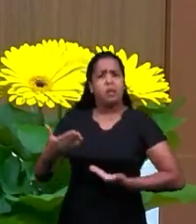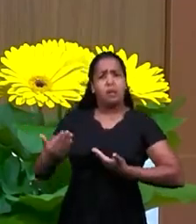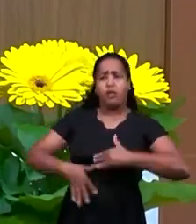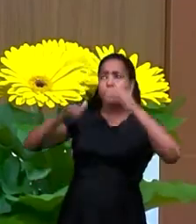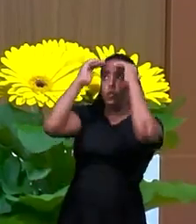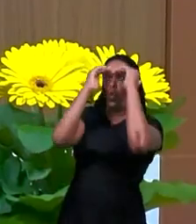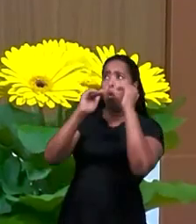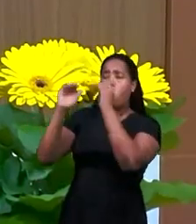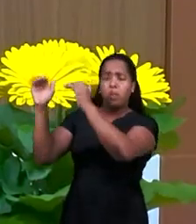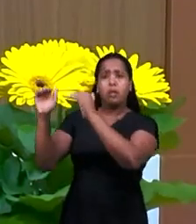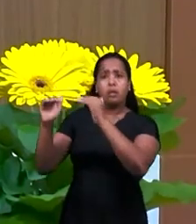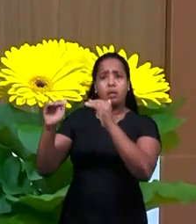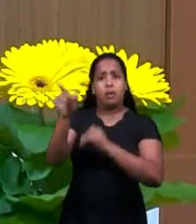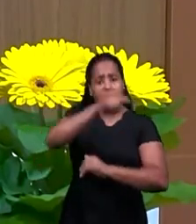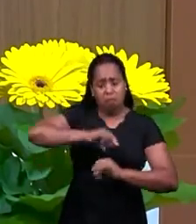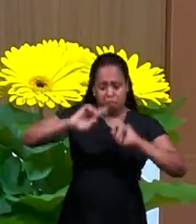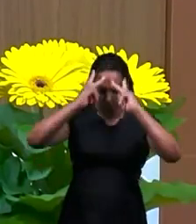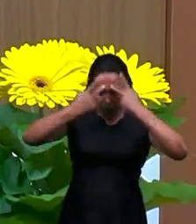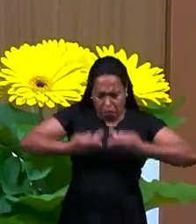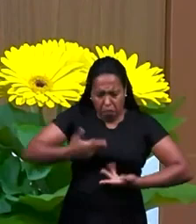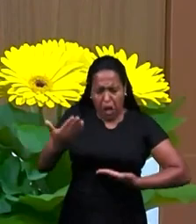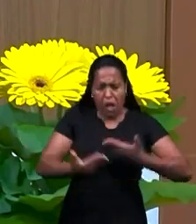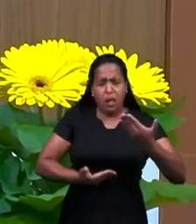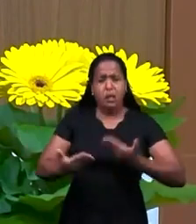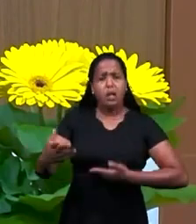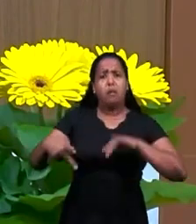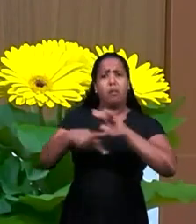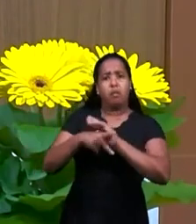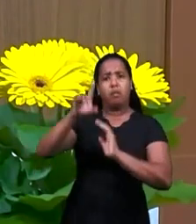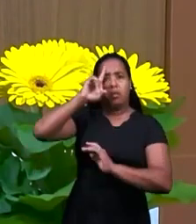God, as men of God, people of God,